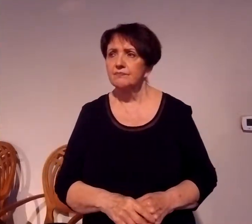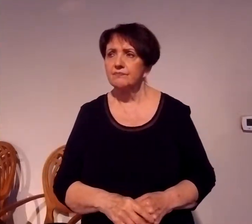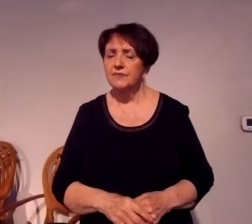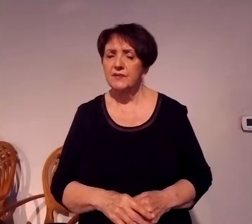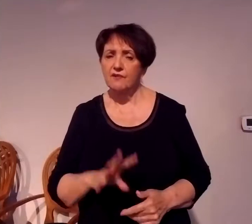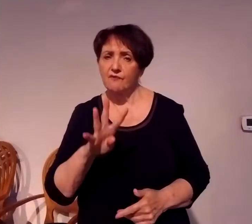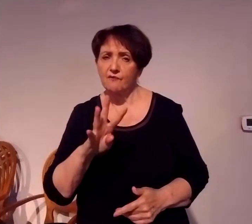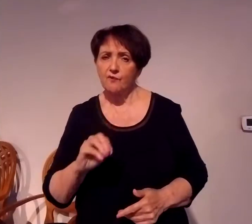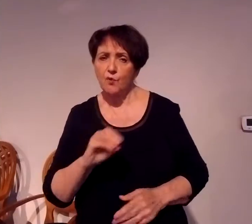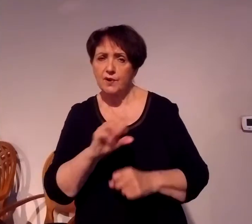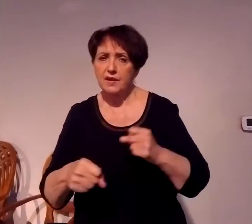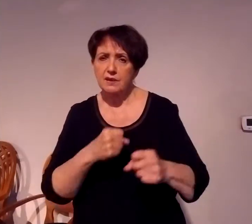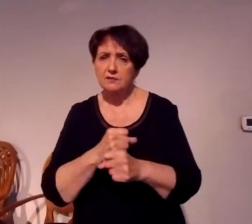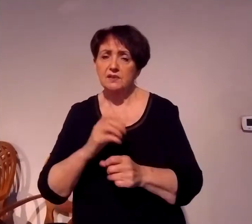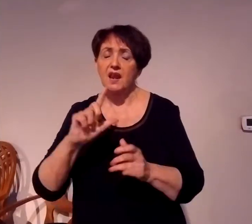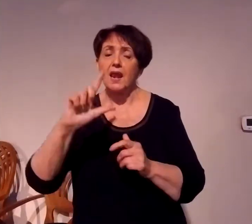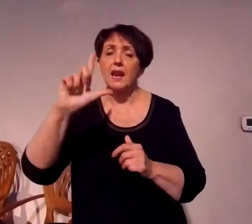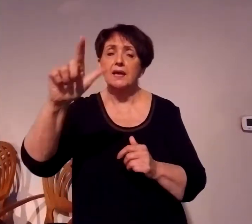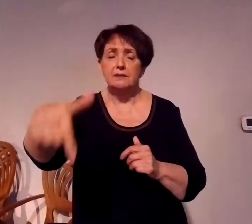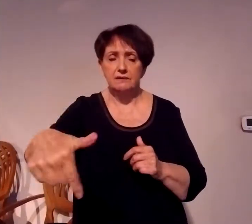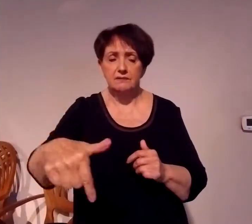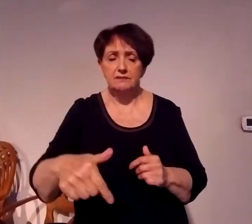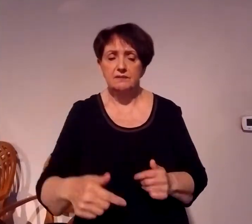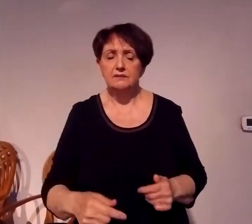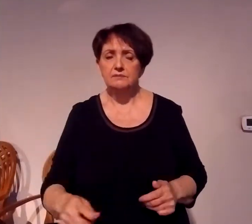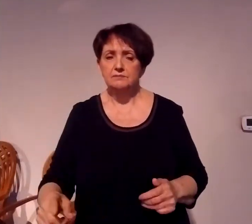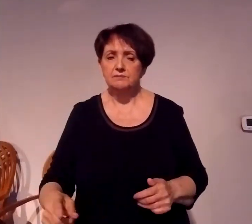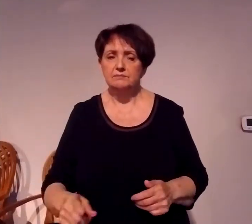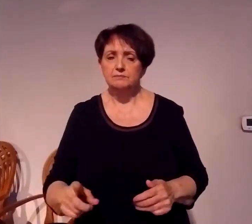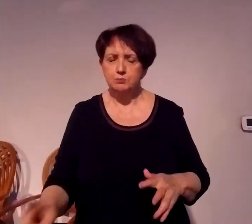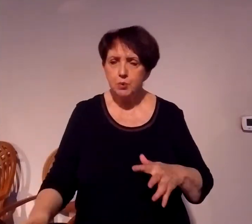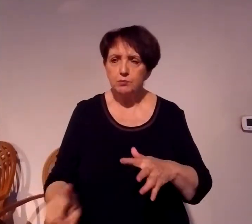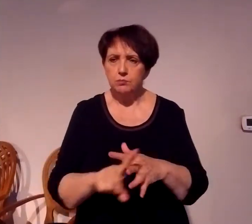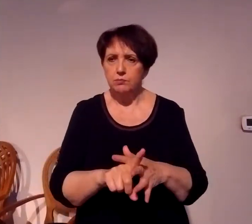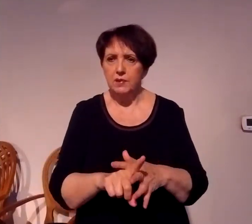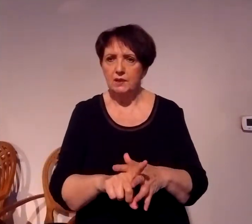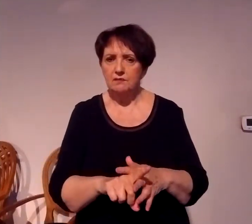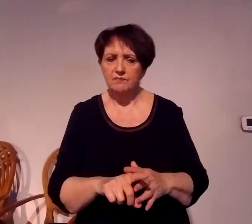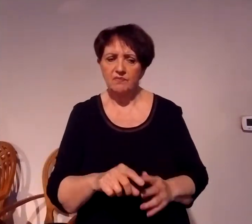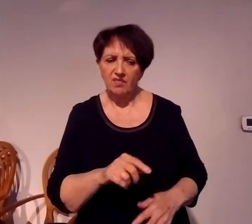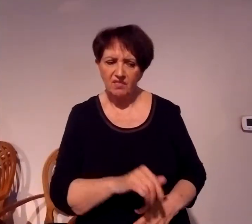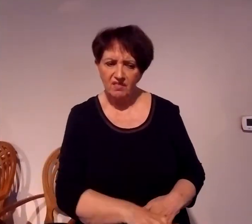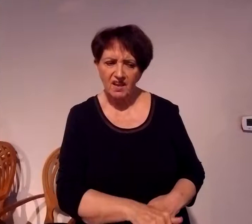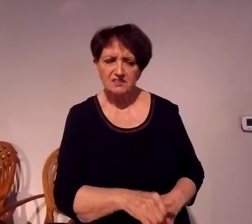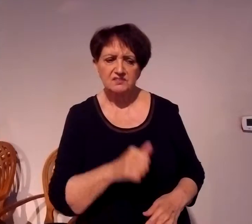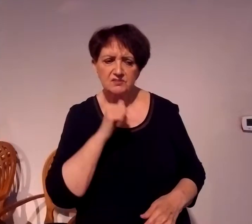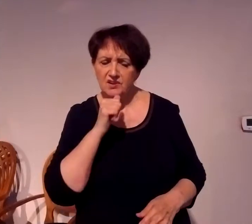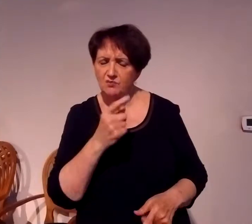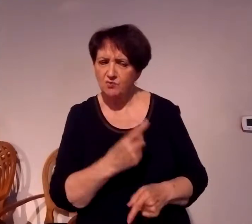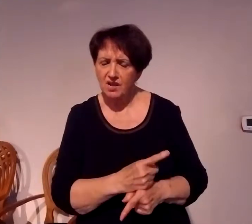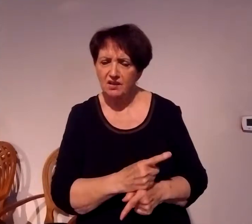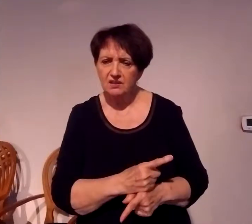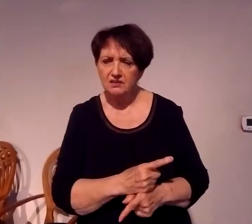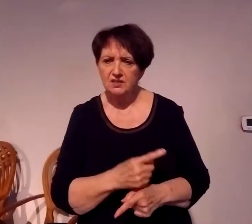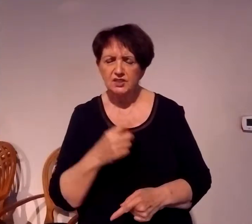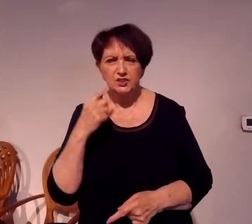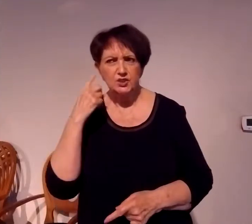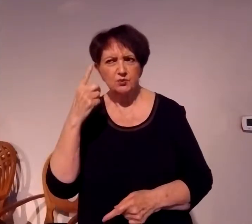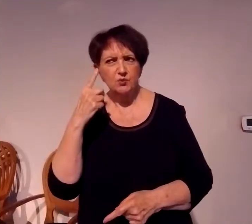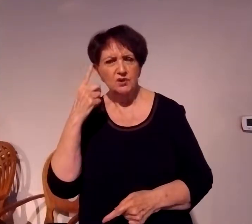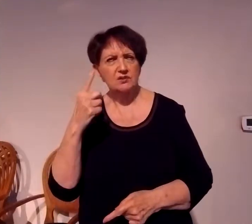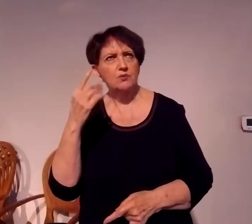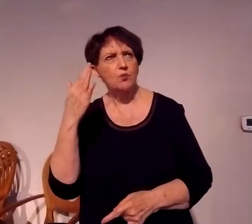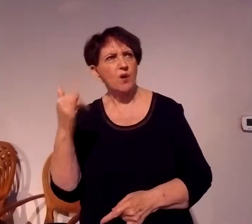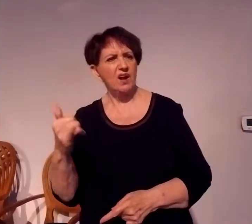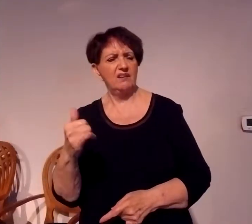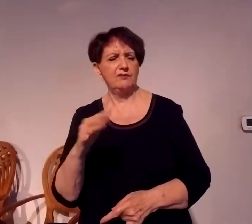40 years later, it came out. This was not right. And she wondered, why for those 40